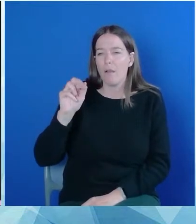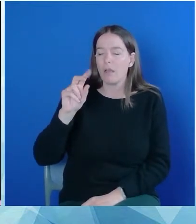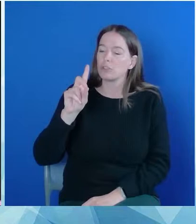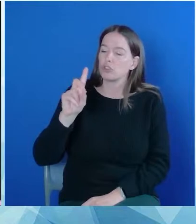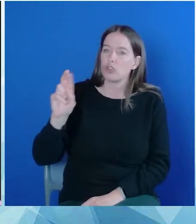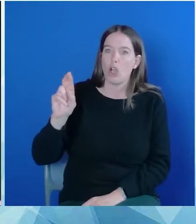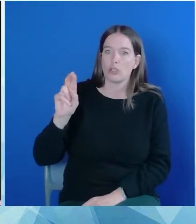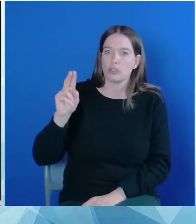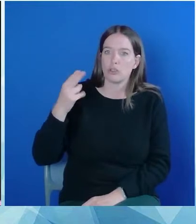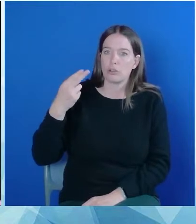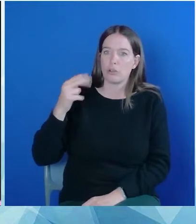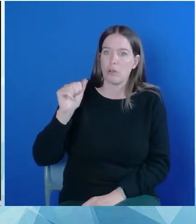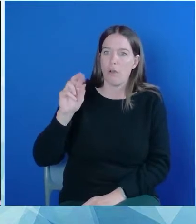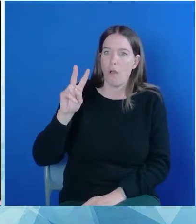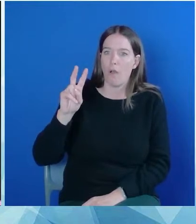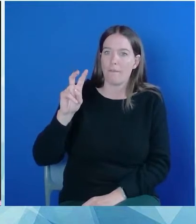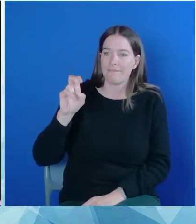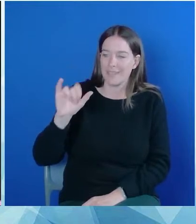mentioned,